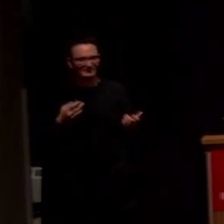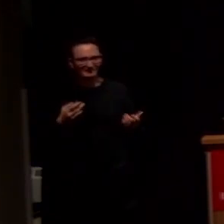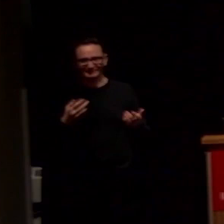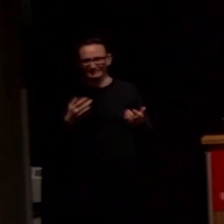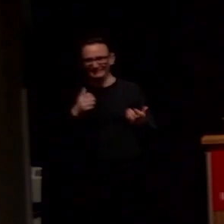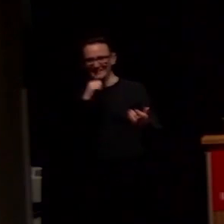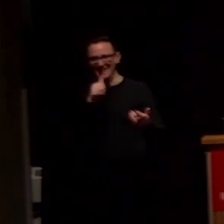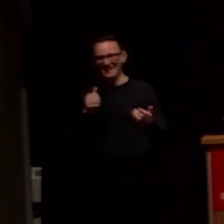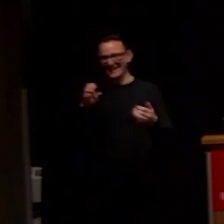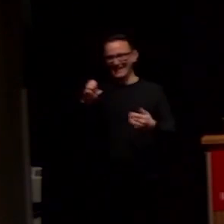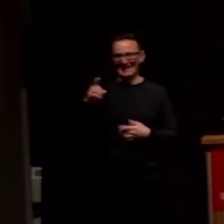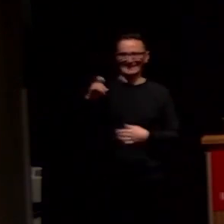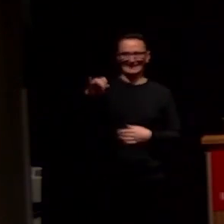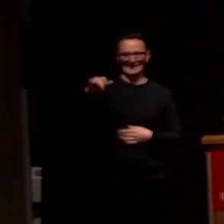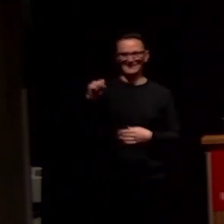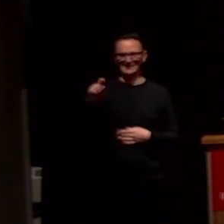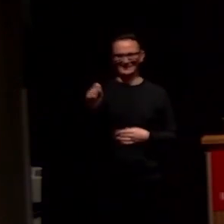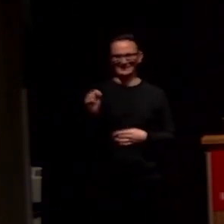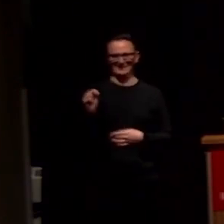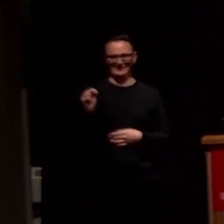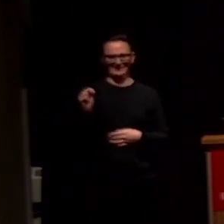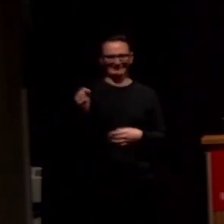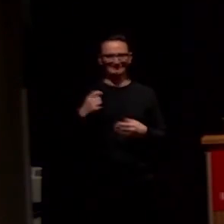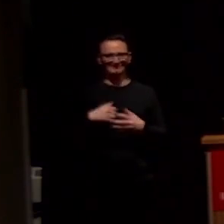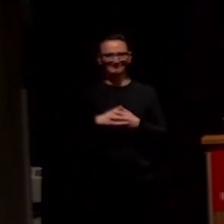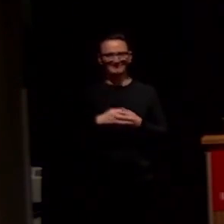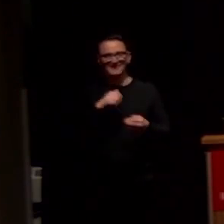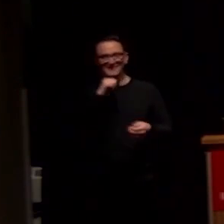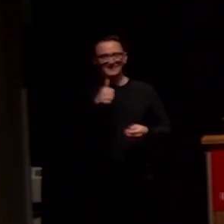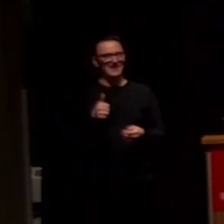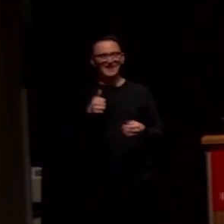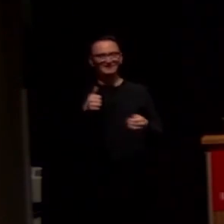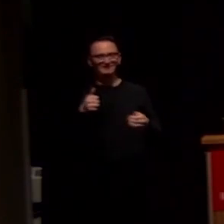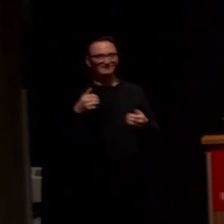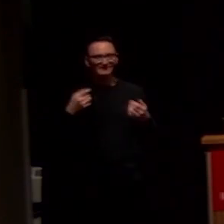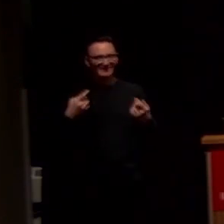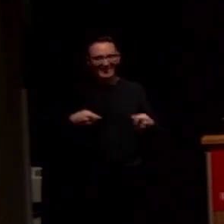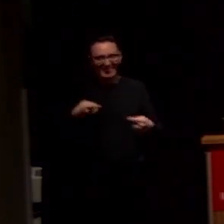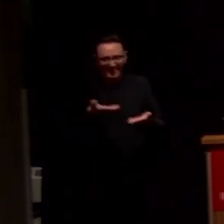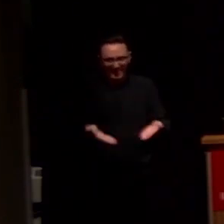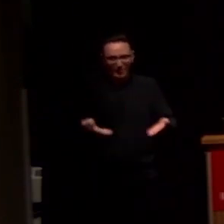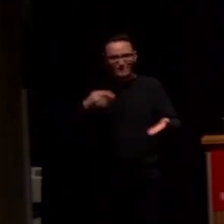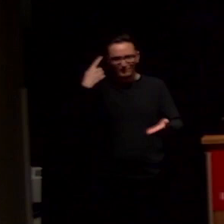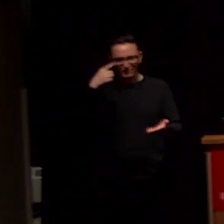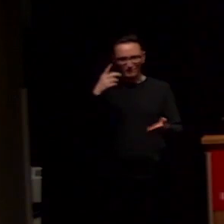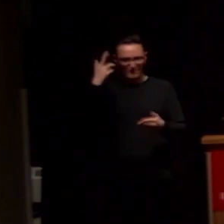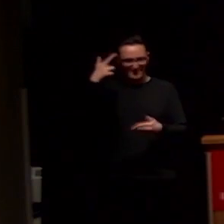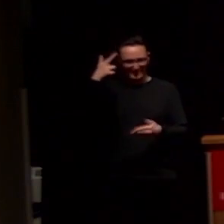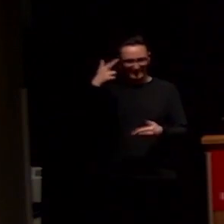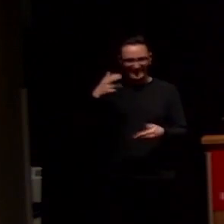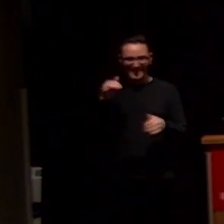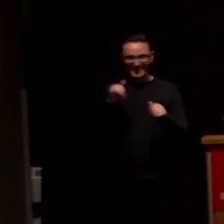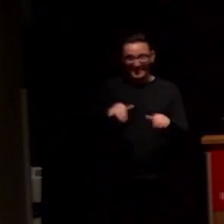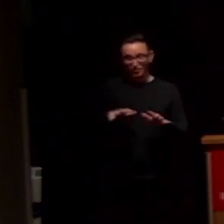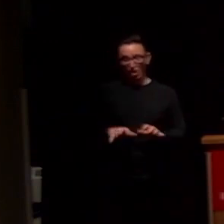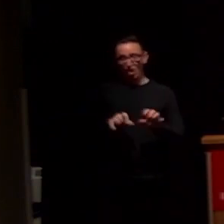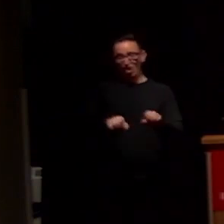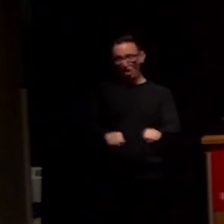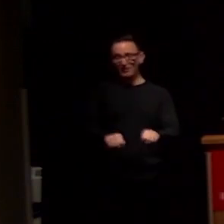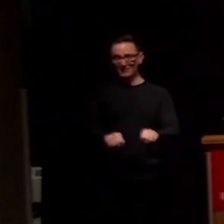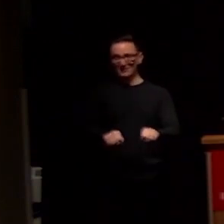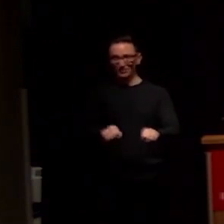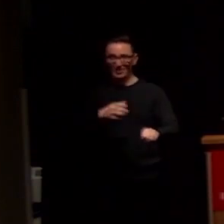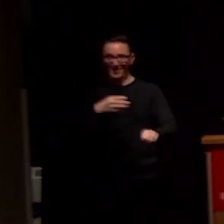people, specifically in the state of Minnesota, it doesn't exist for a reason. It's called colonization, and it's called land theft, and it's